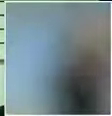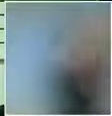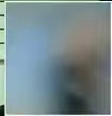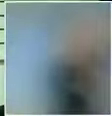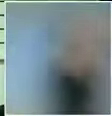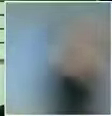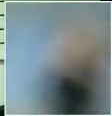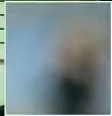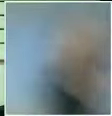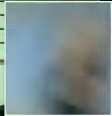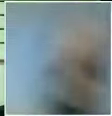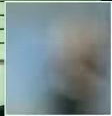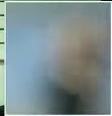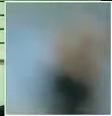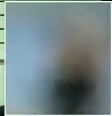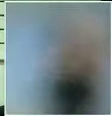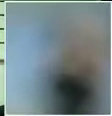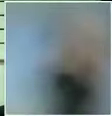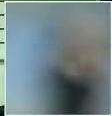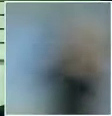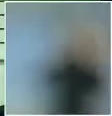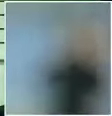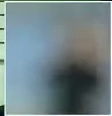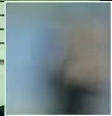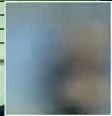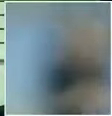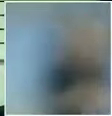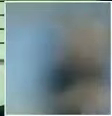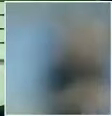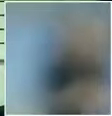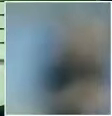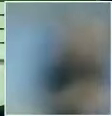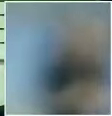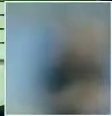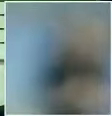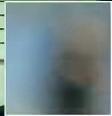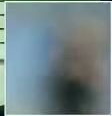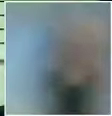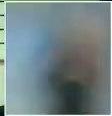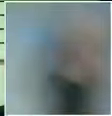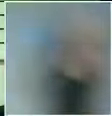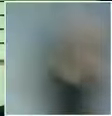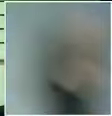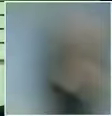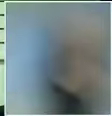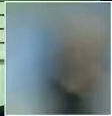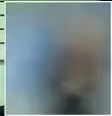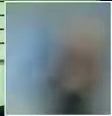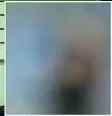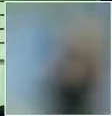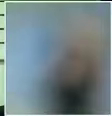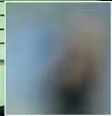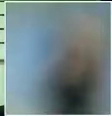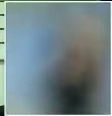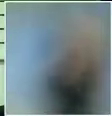is not sufficient. I mean, the way is not done unless we facilitate any step and